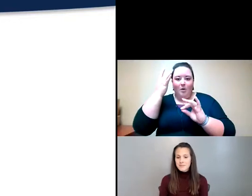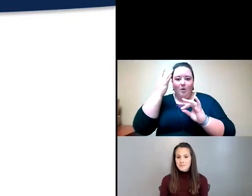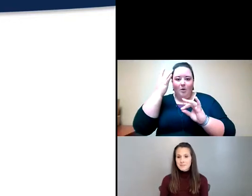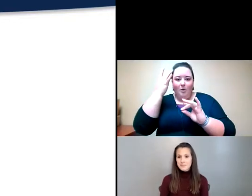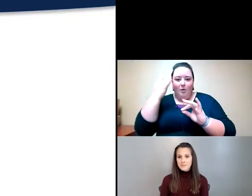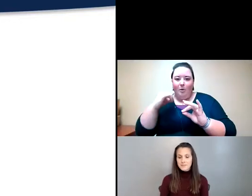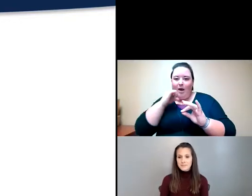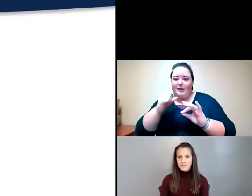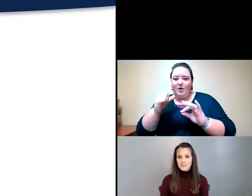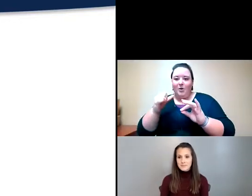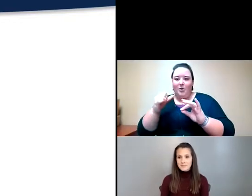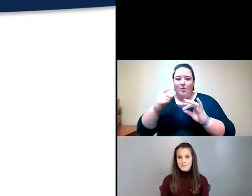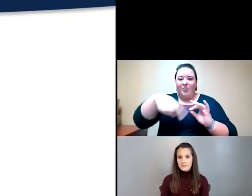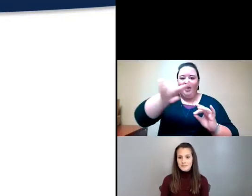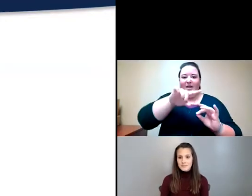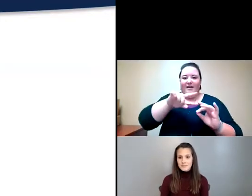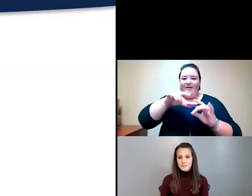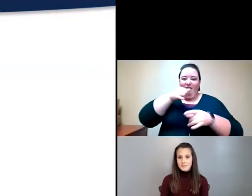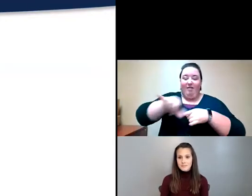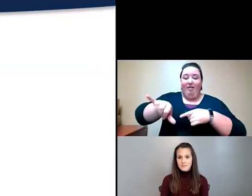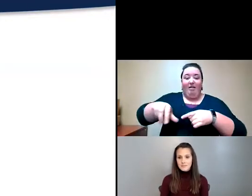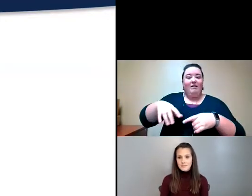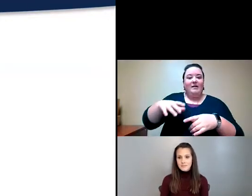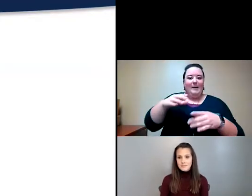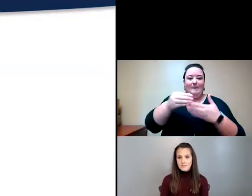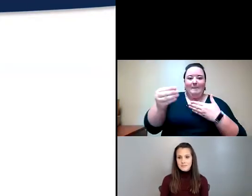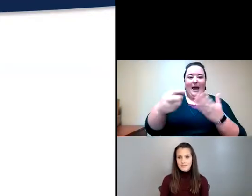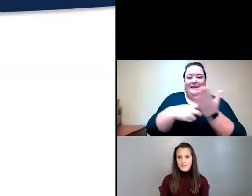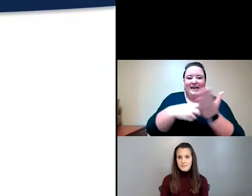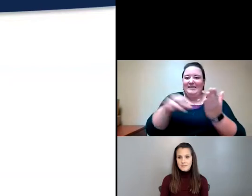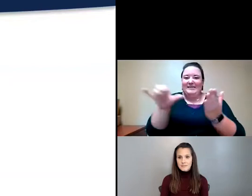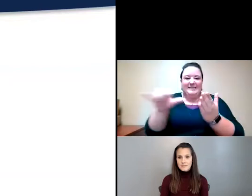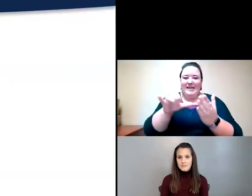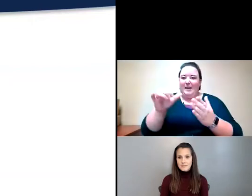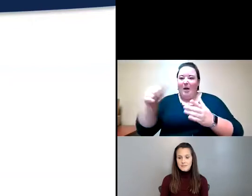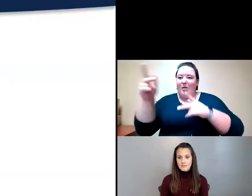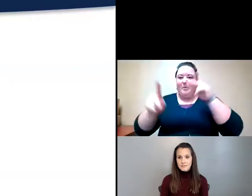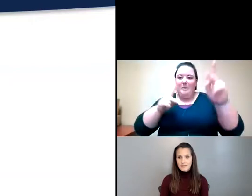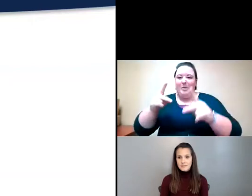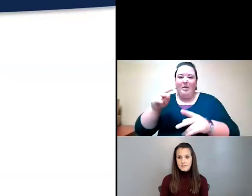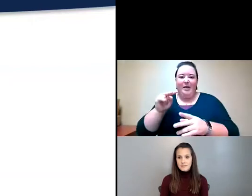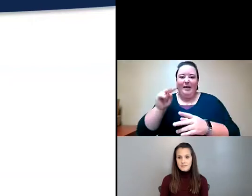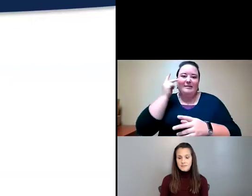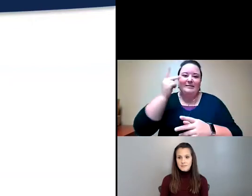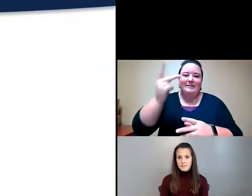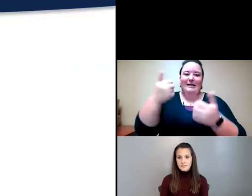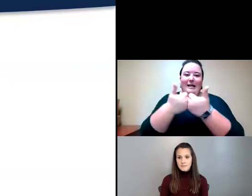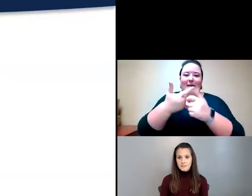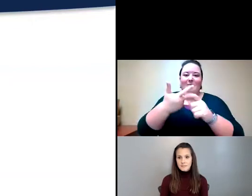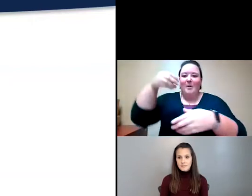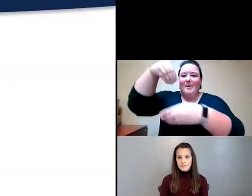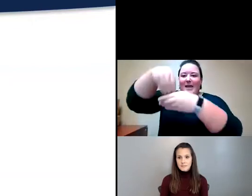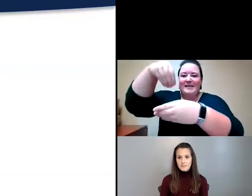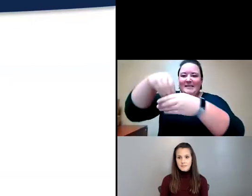slur here buy tickets like everyone else and watch the game from the inside? Now, I'll